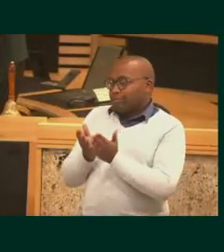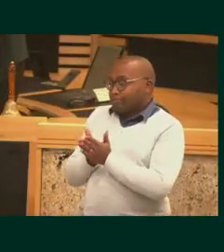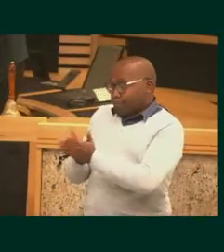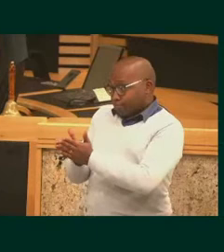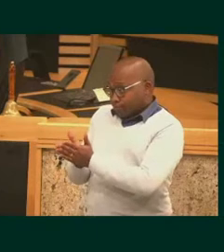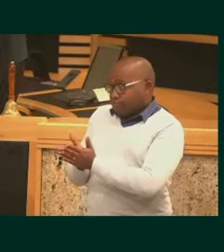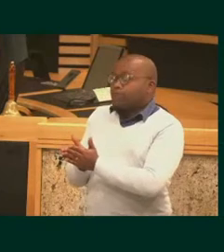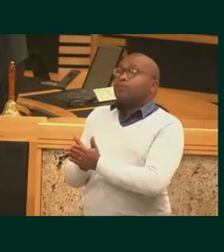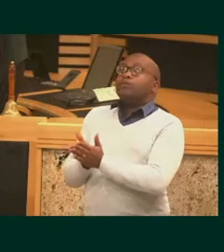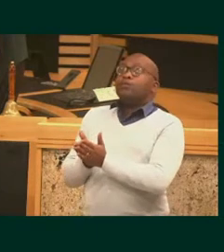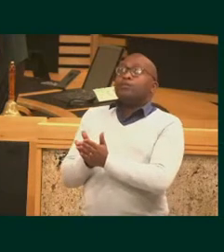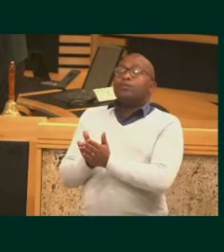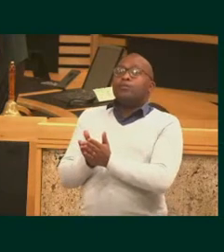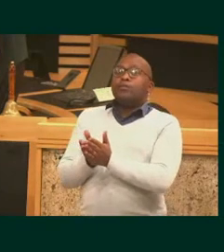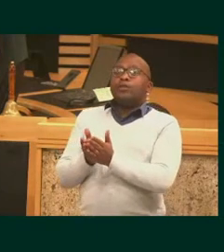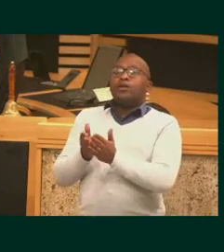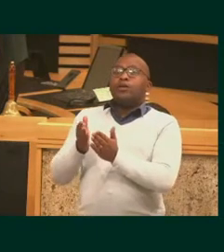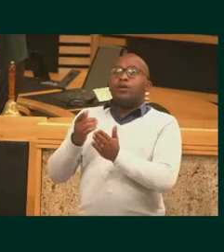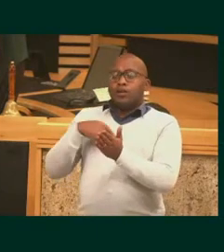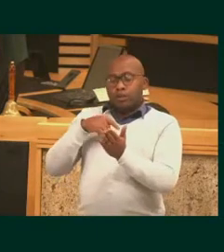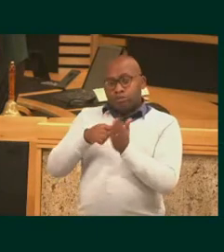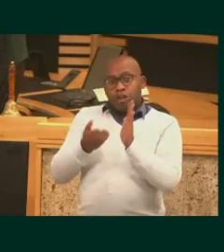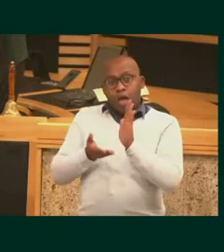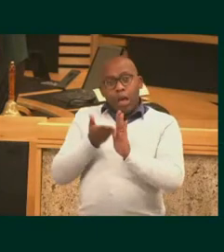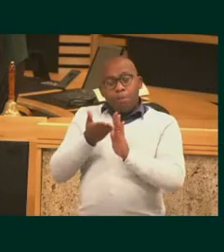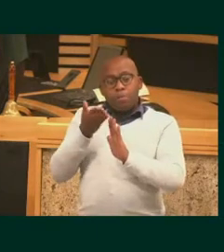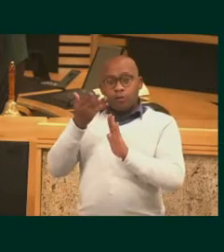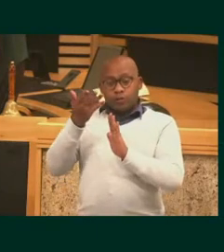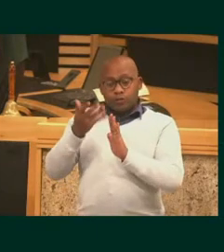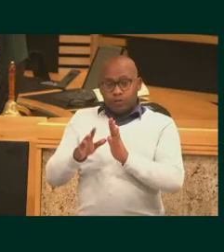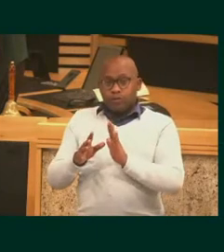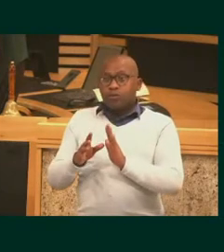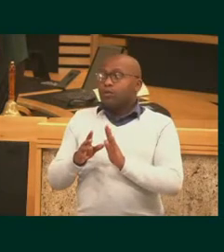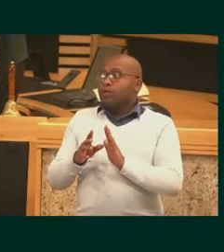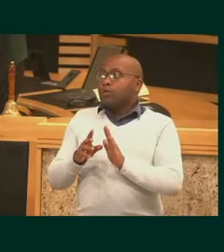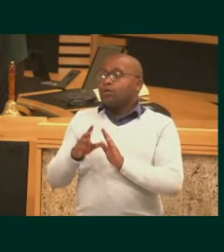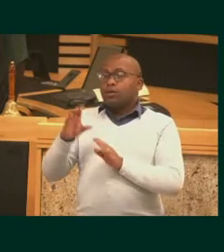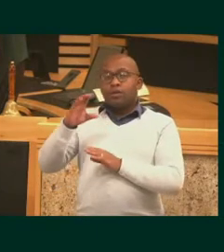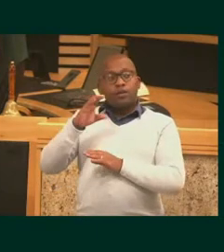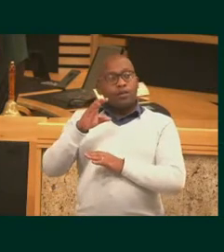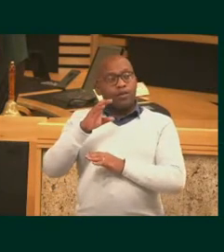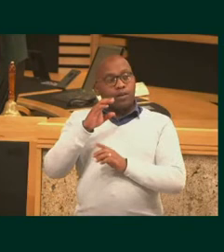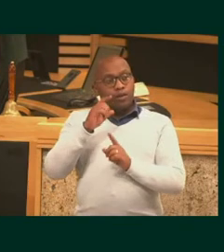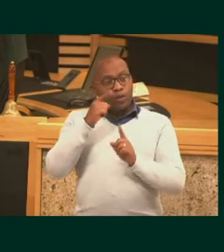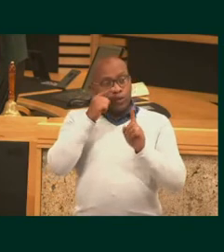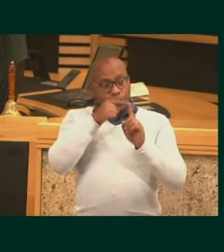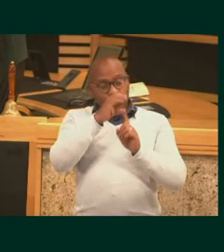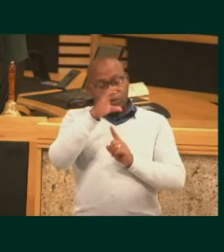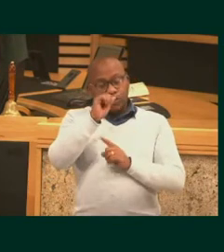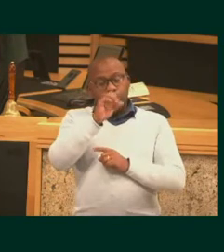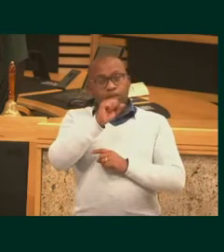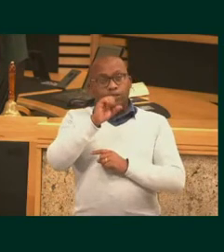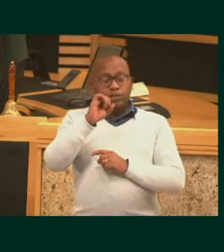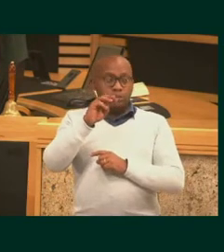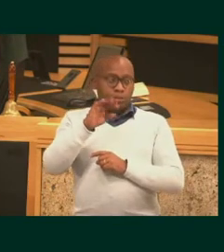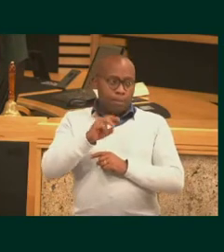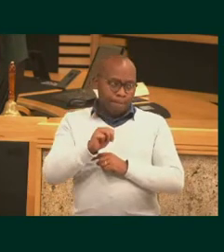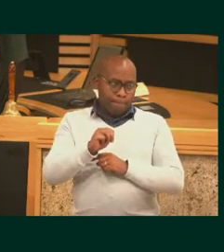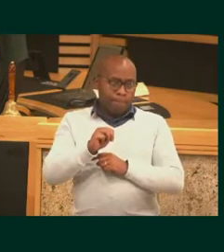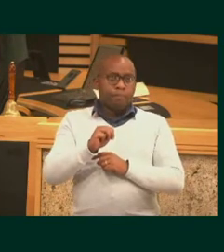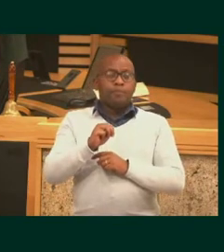petitioners have been updated directly uh honorable kasim about the progress in attending their